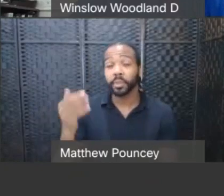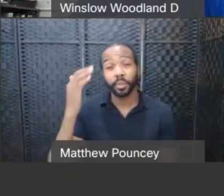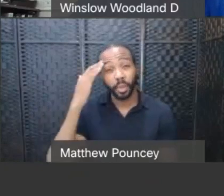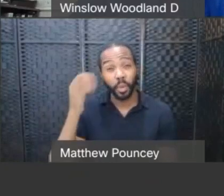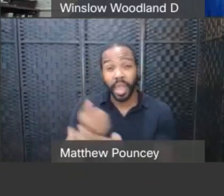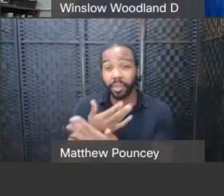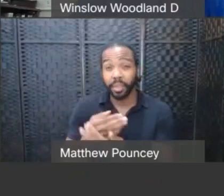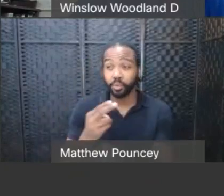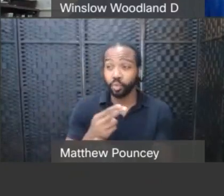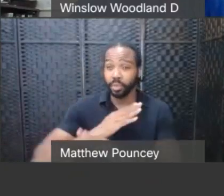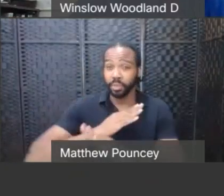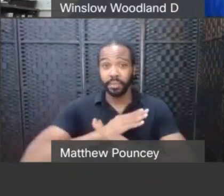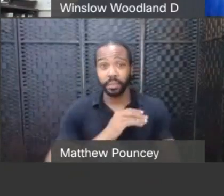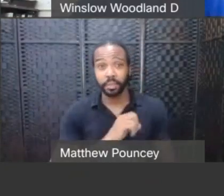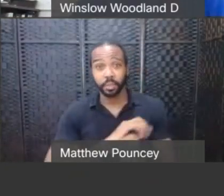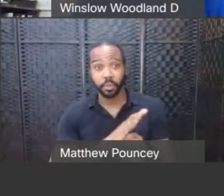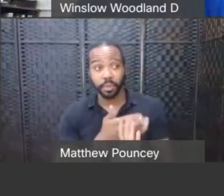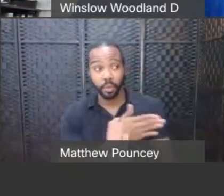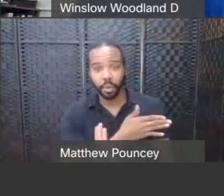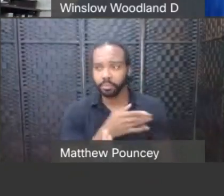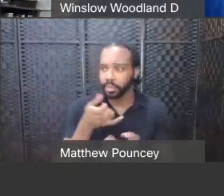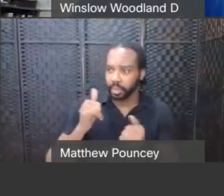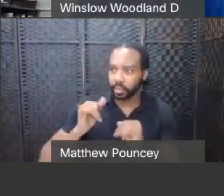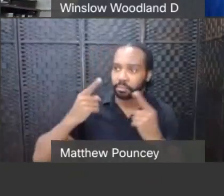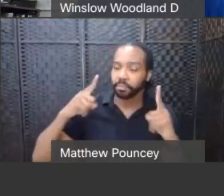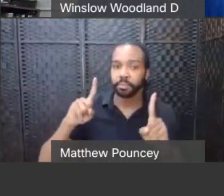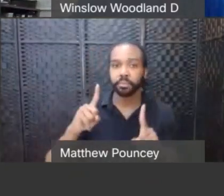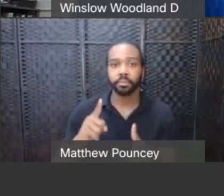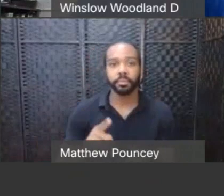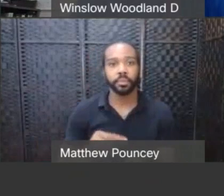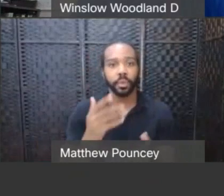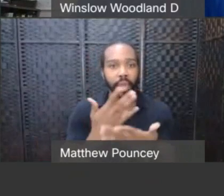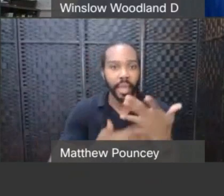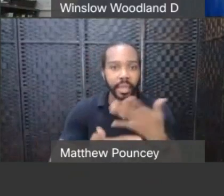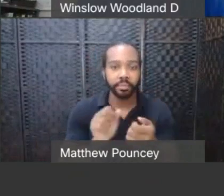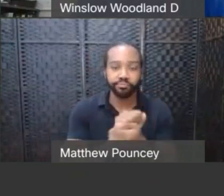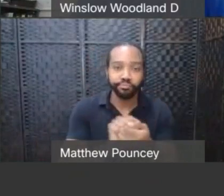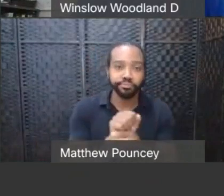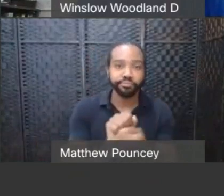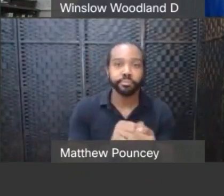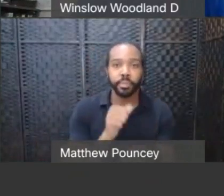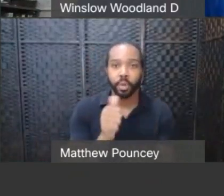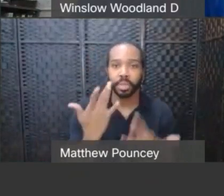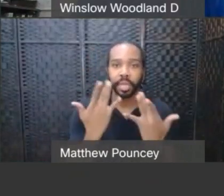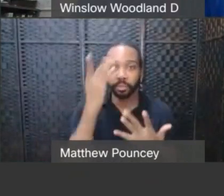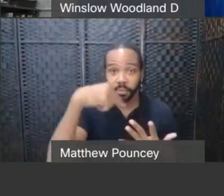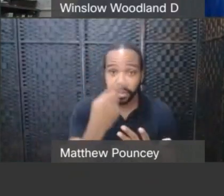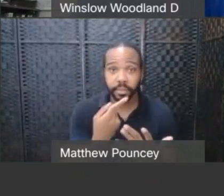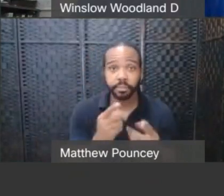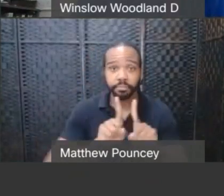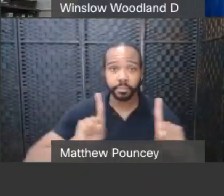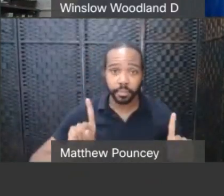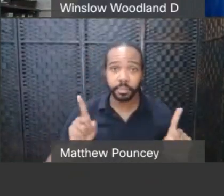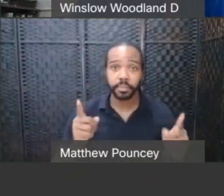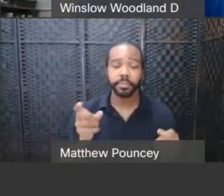work. So washing your hands, not touching your face, maintaining social distance, all those things